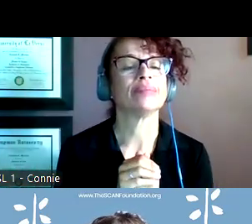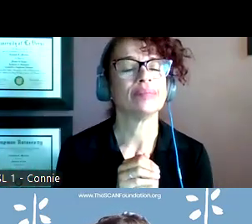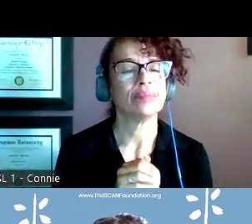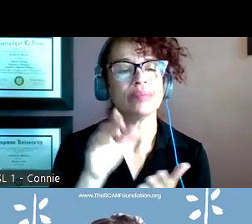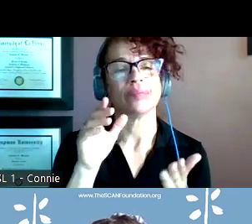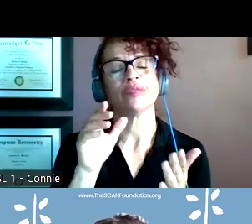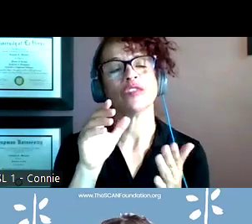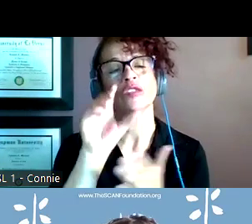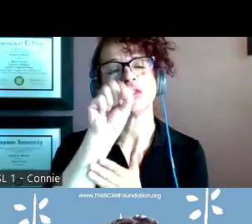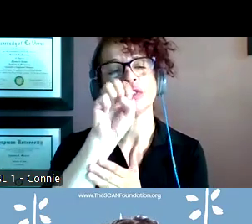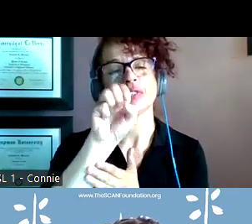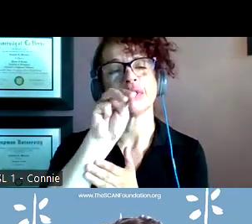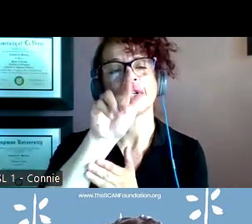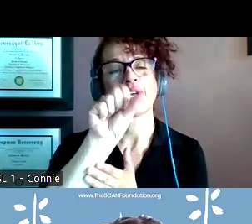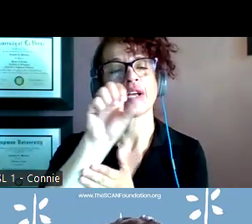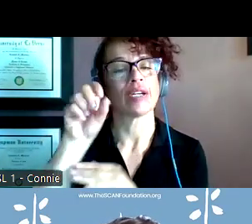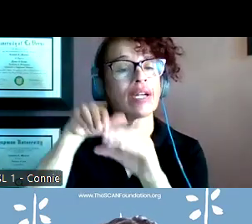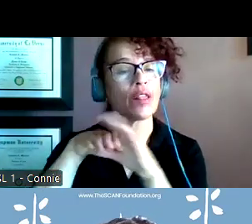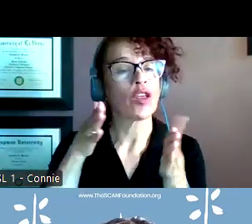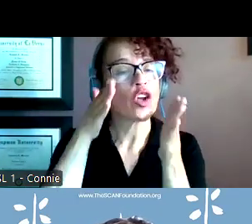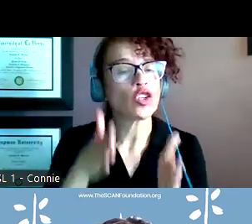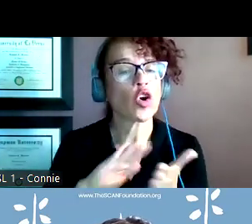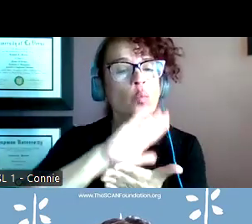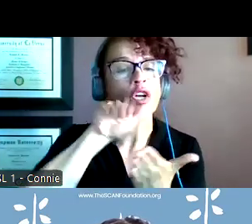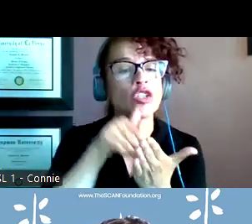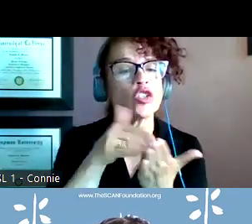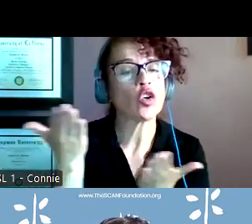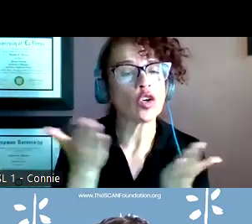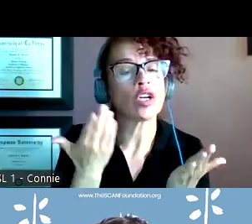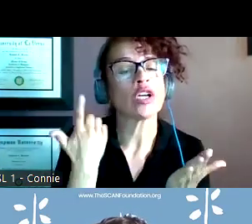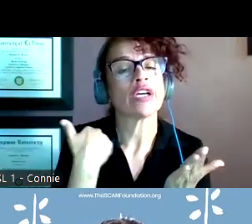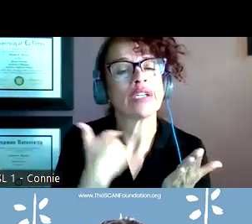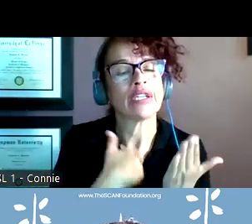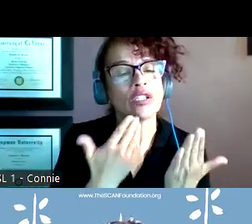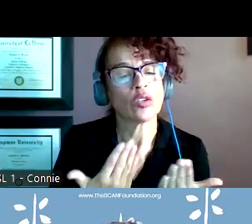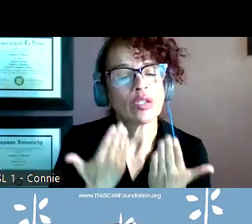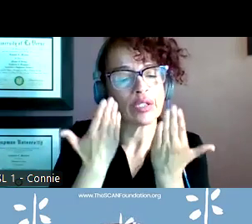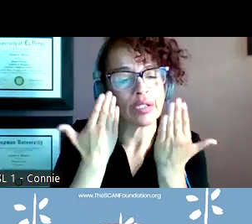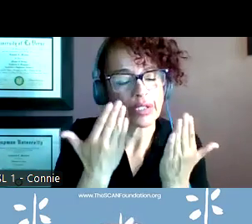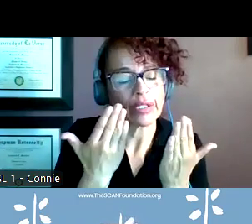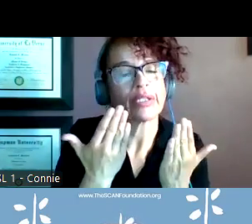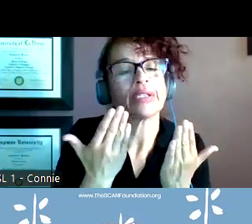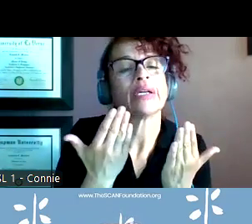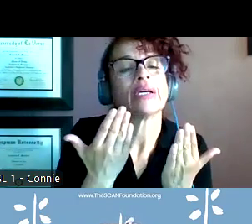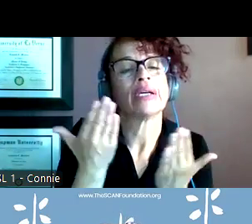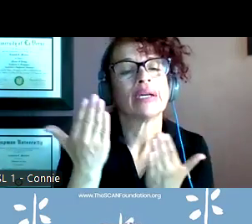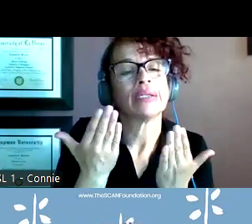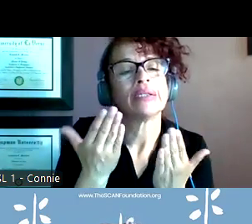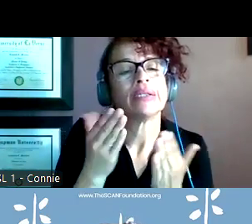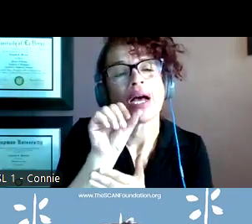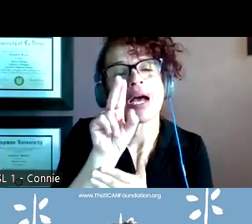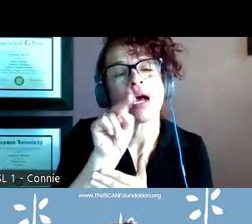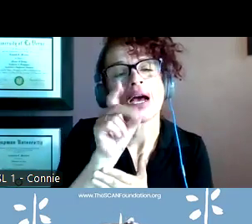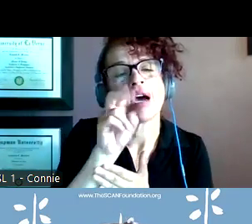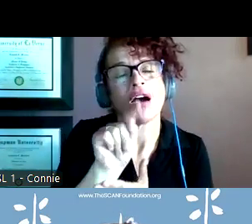So with regard to seamless access and person-centered services, we recommend that Department of Healthcare Services conduct